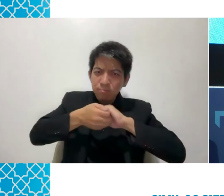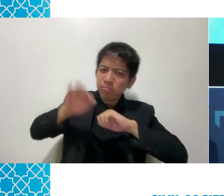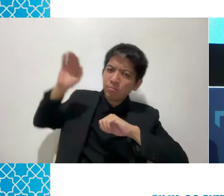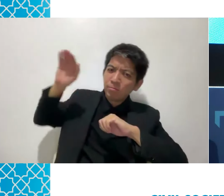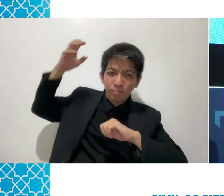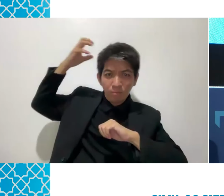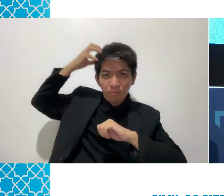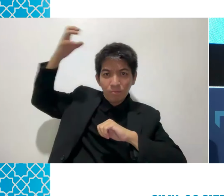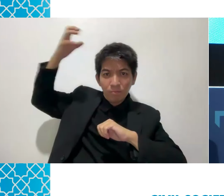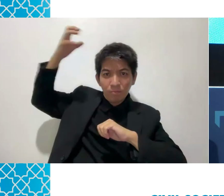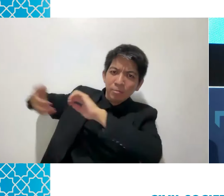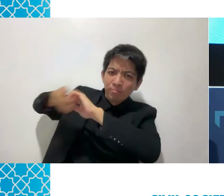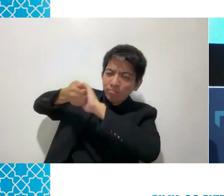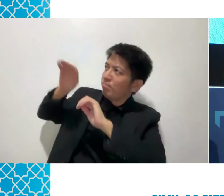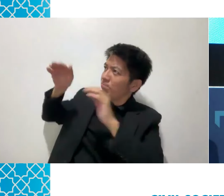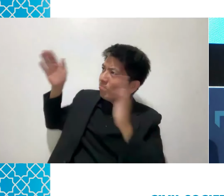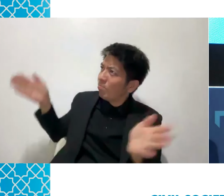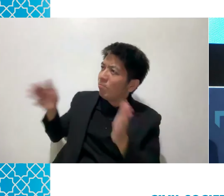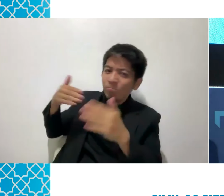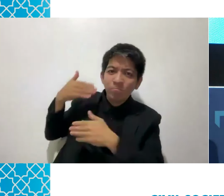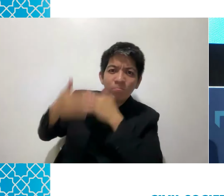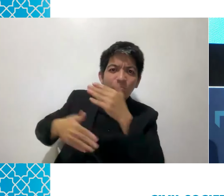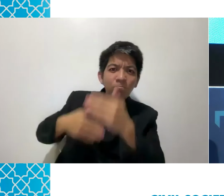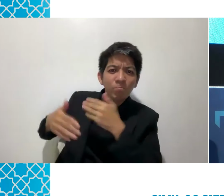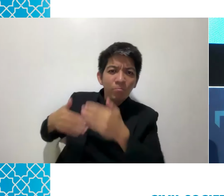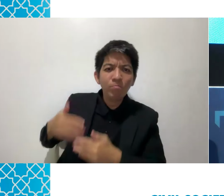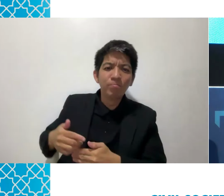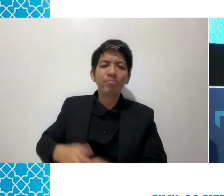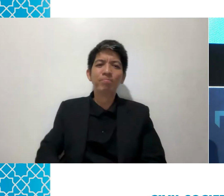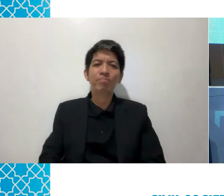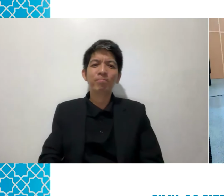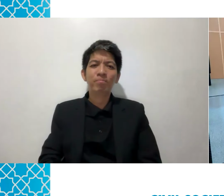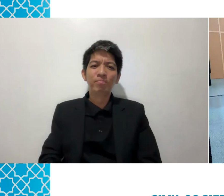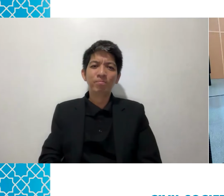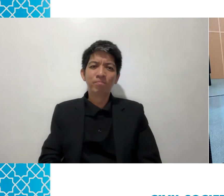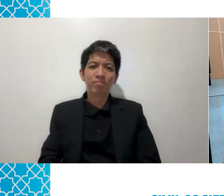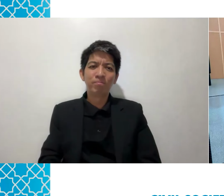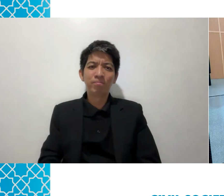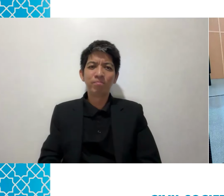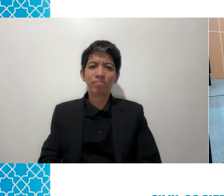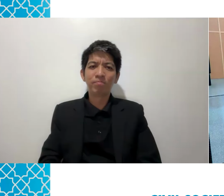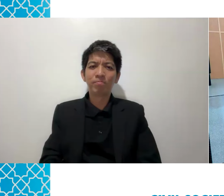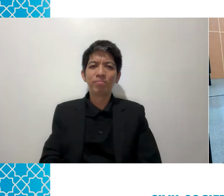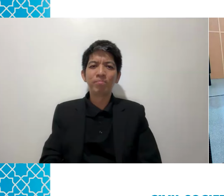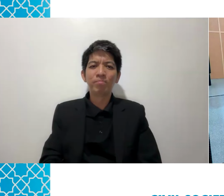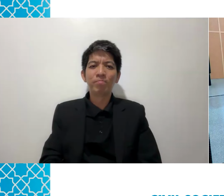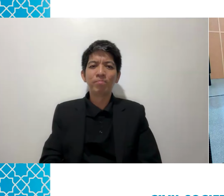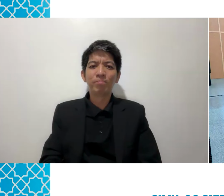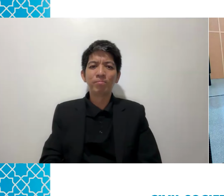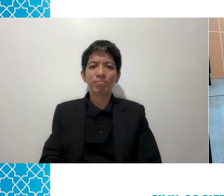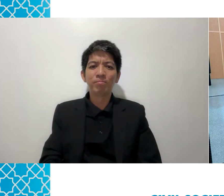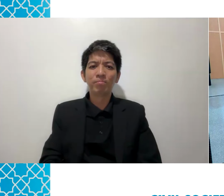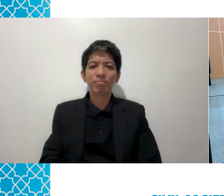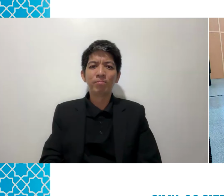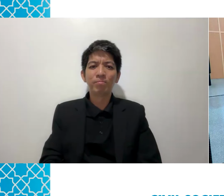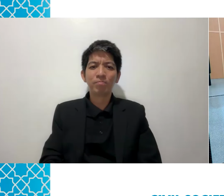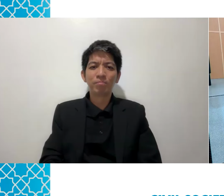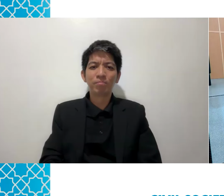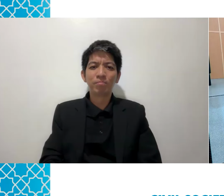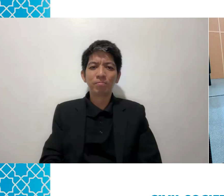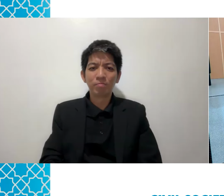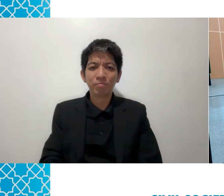yeah. Thank you. Yes, if I am to provide my answer, probably it will be